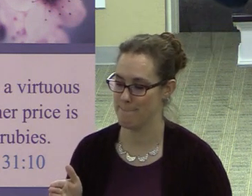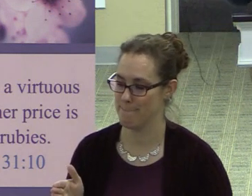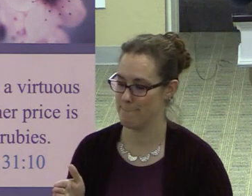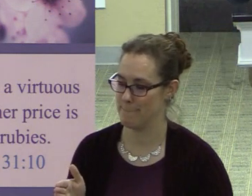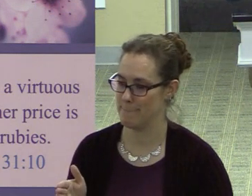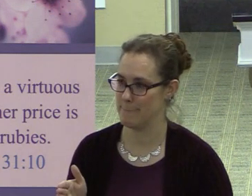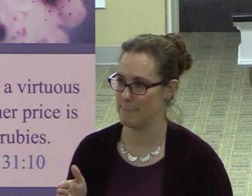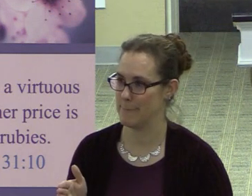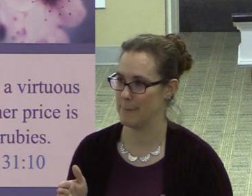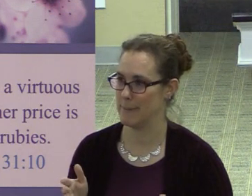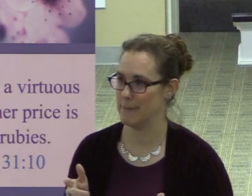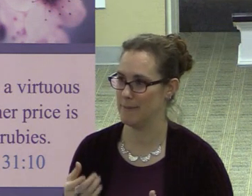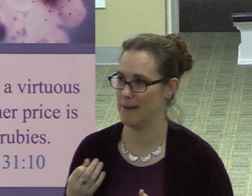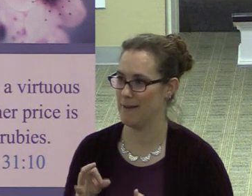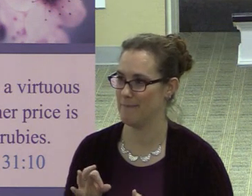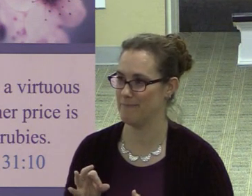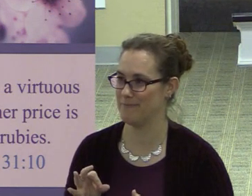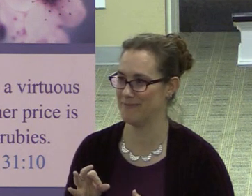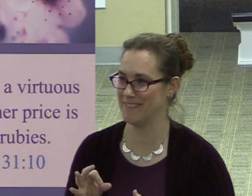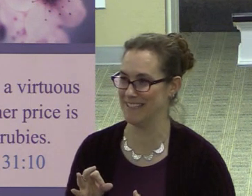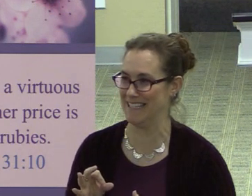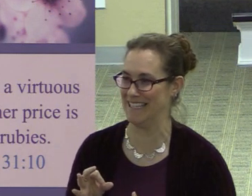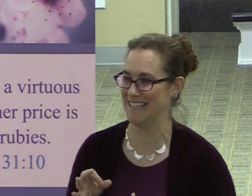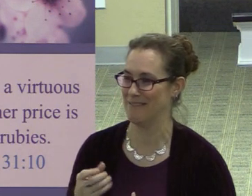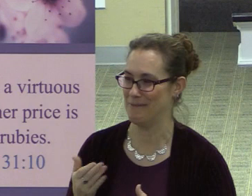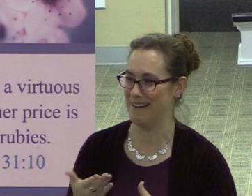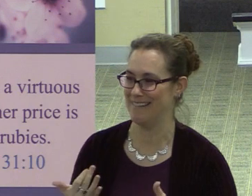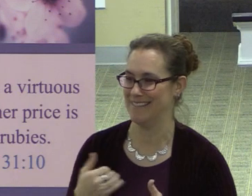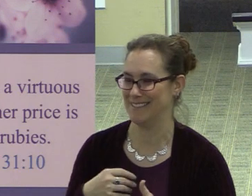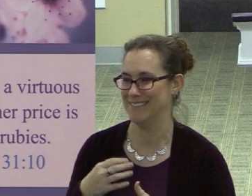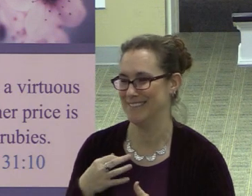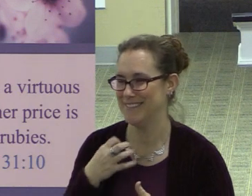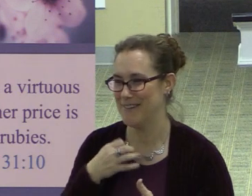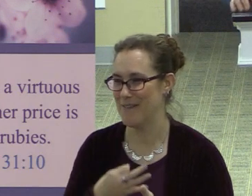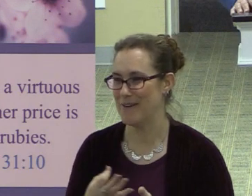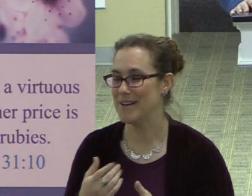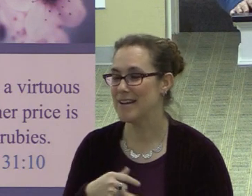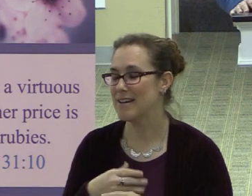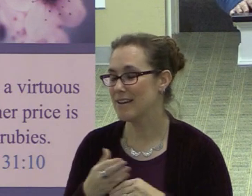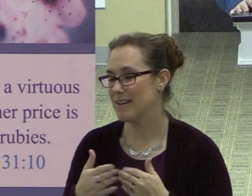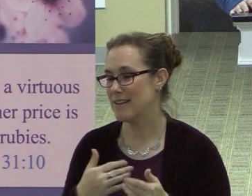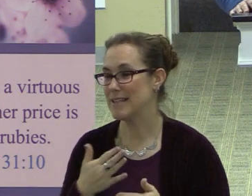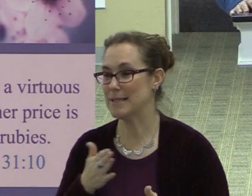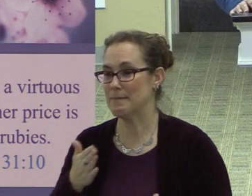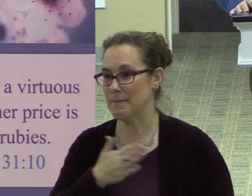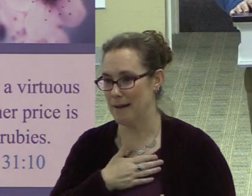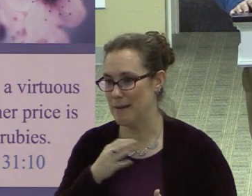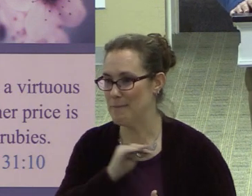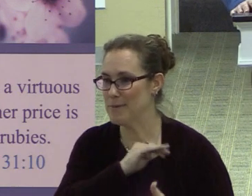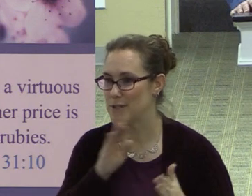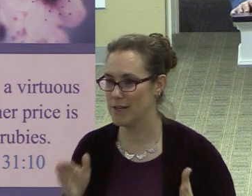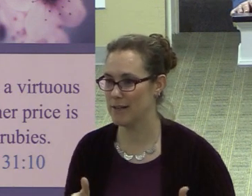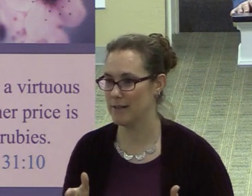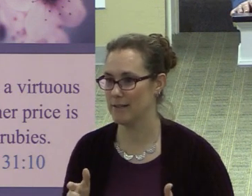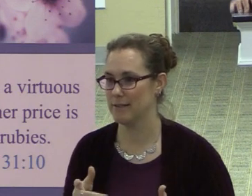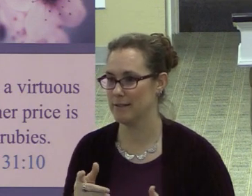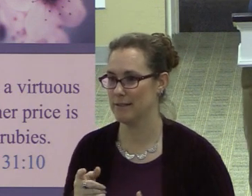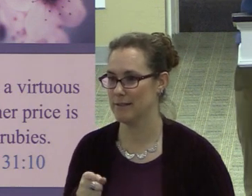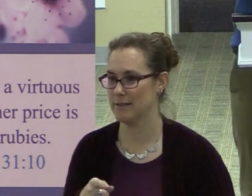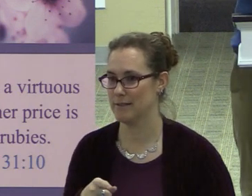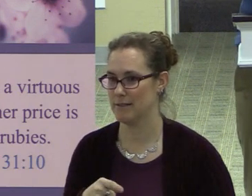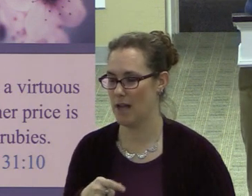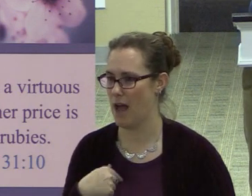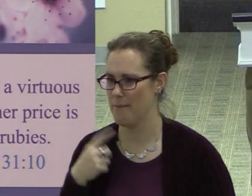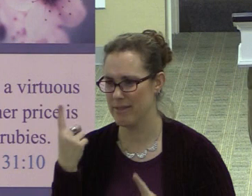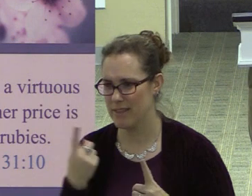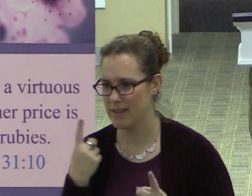What is this? Has this been off for a while or just fall off now? She says, this is my missionary. And I'm thinking, She's,